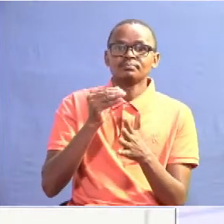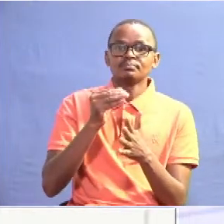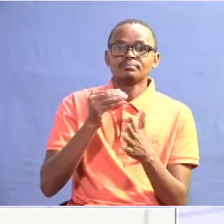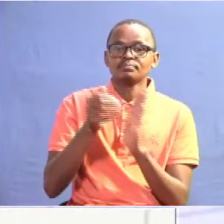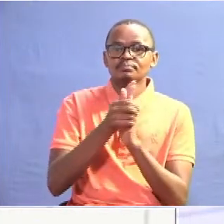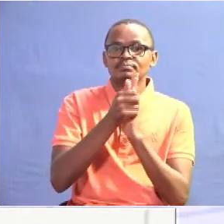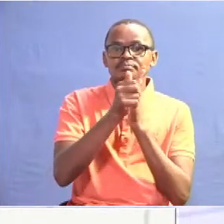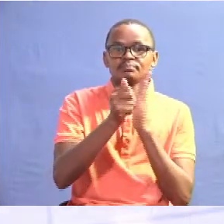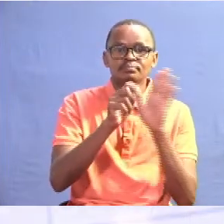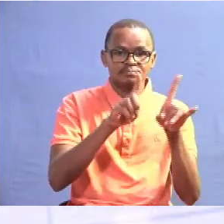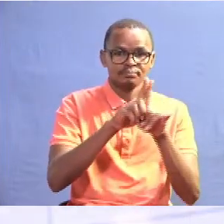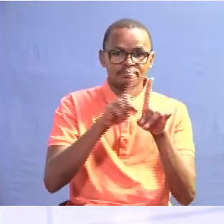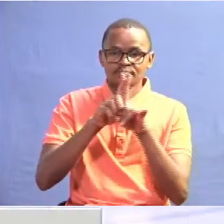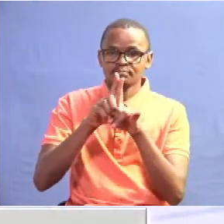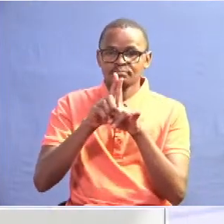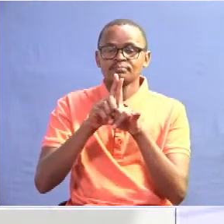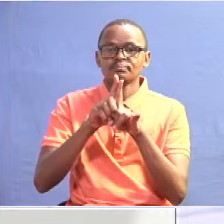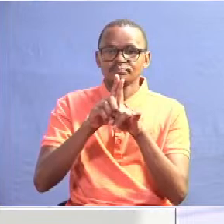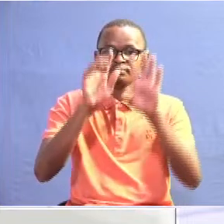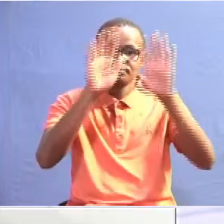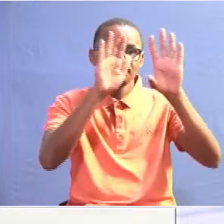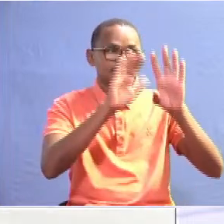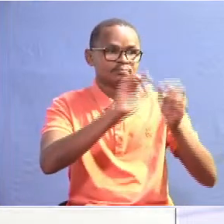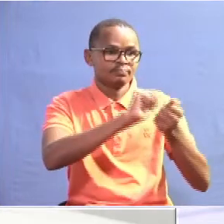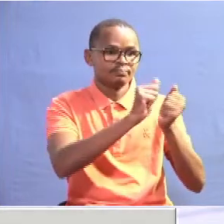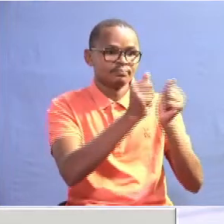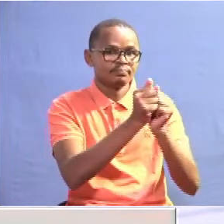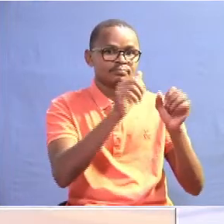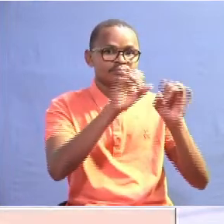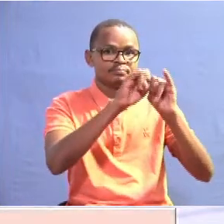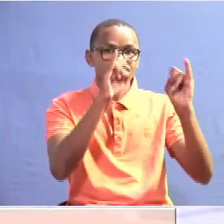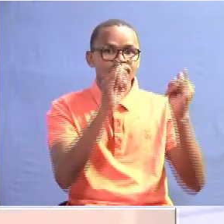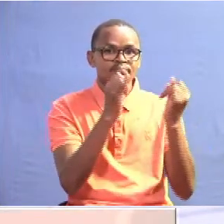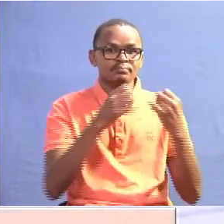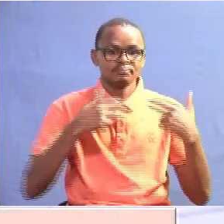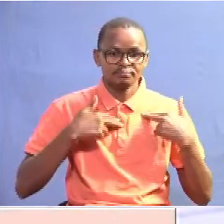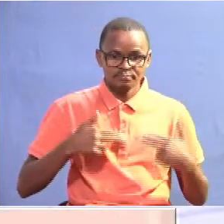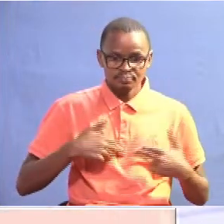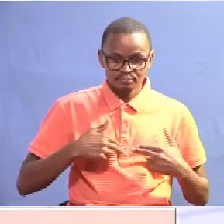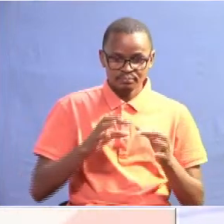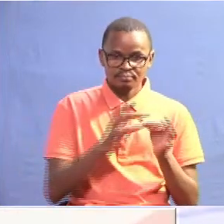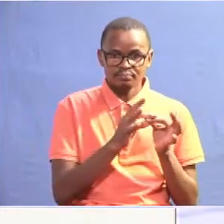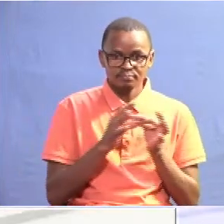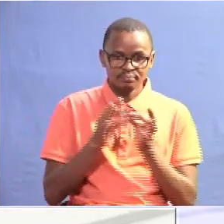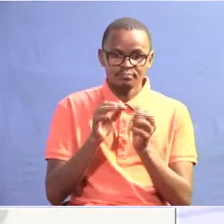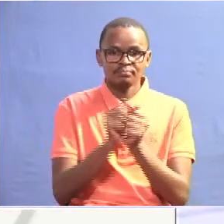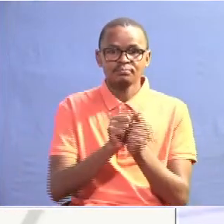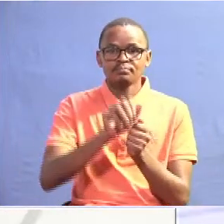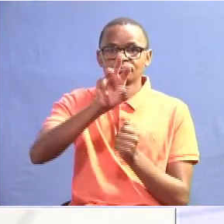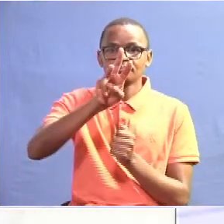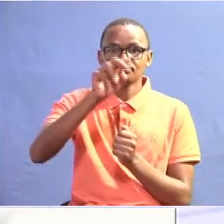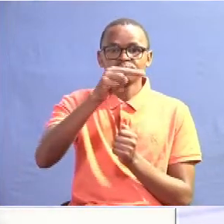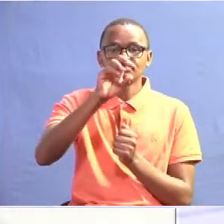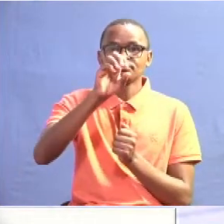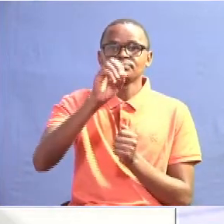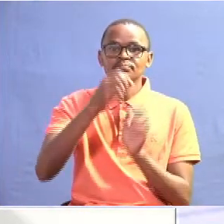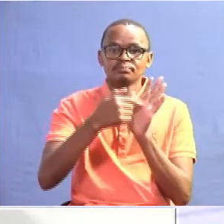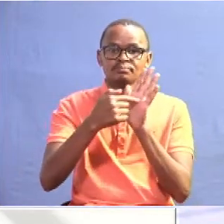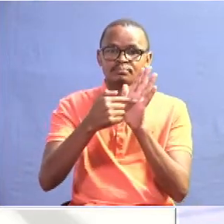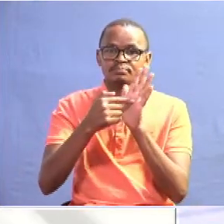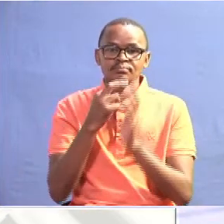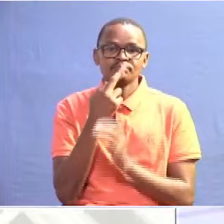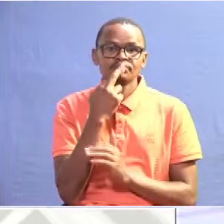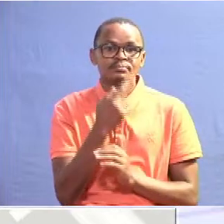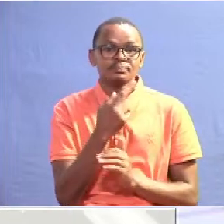experts, as it marks a pivotal shift in international health cooperation, with the WHO expressing